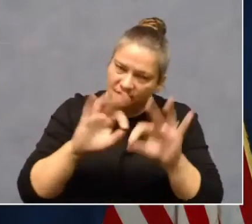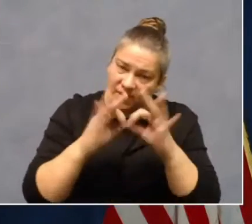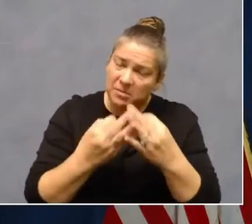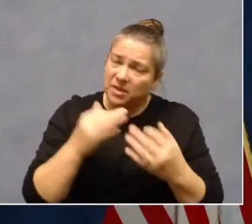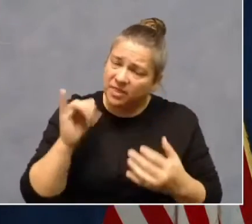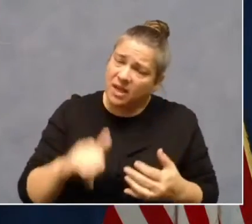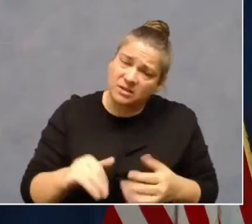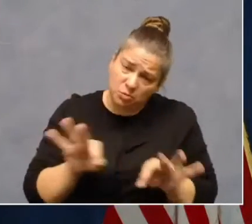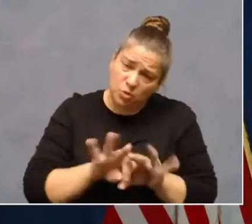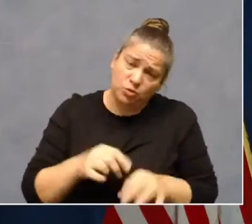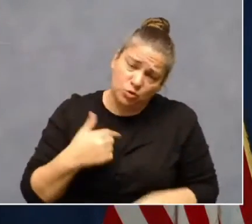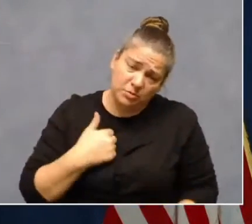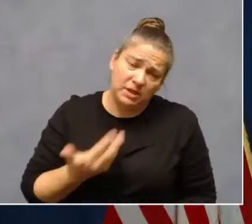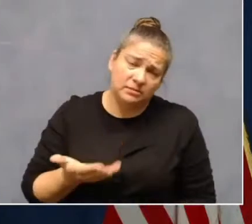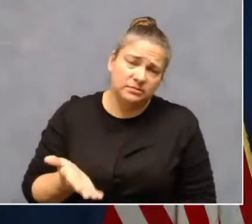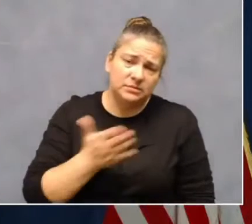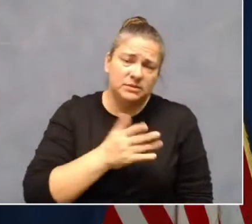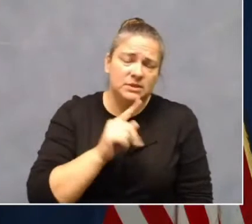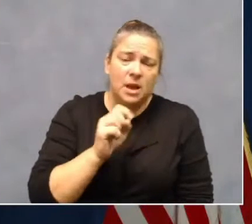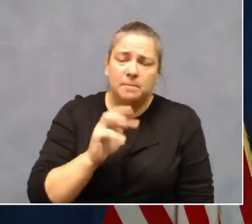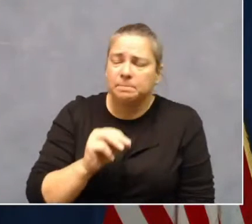Tom?